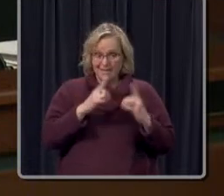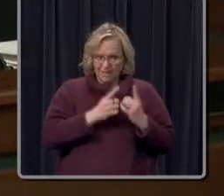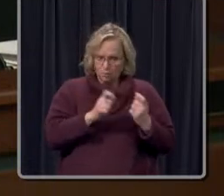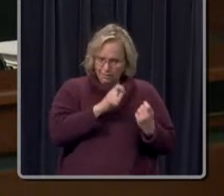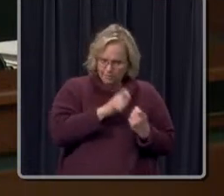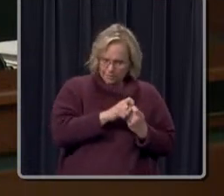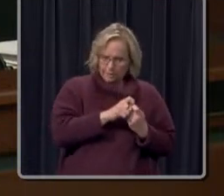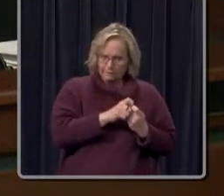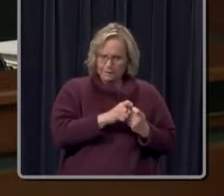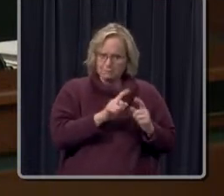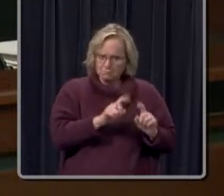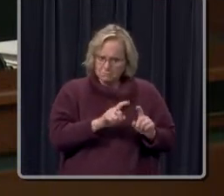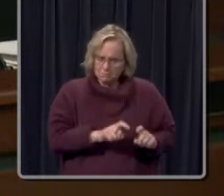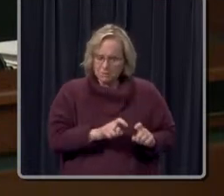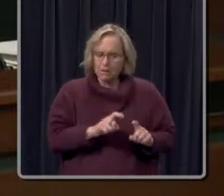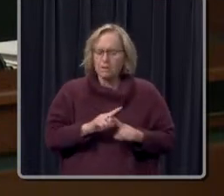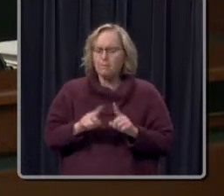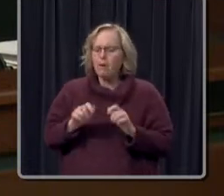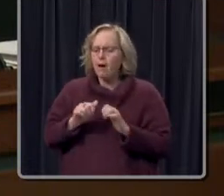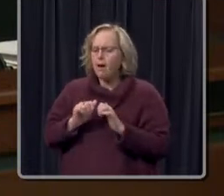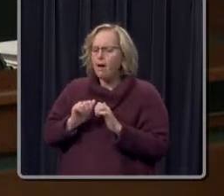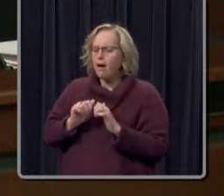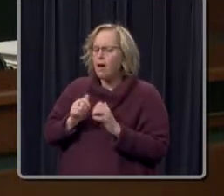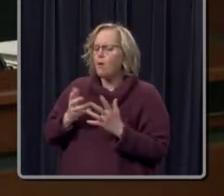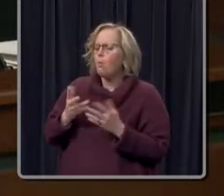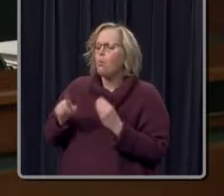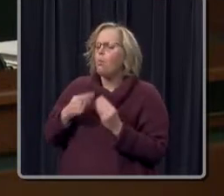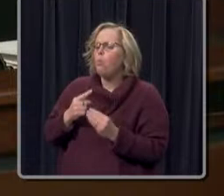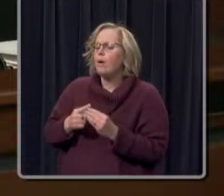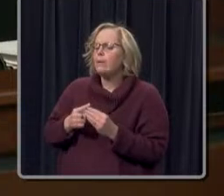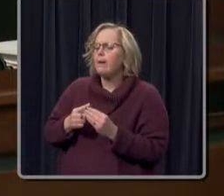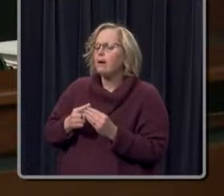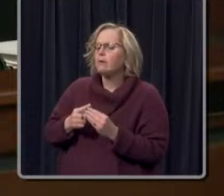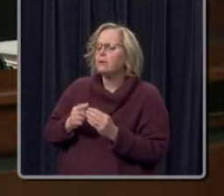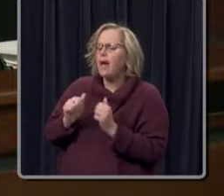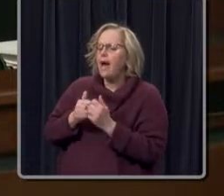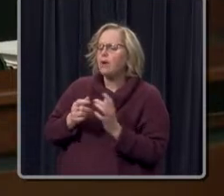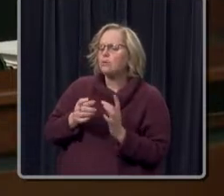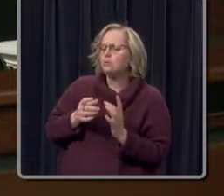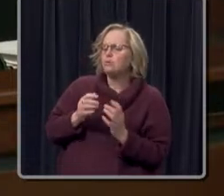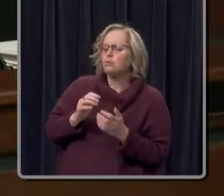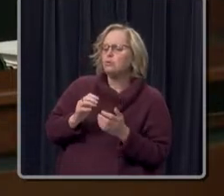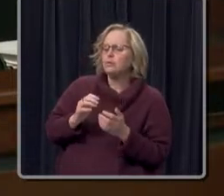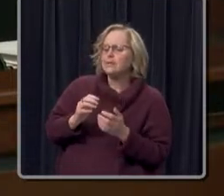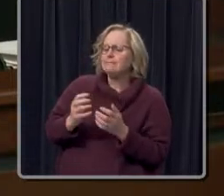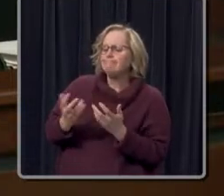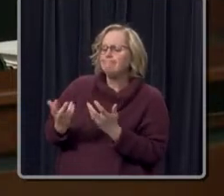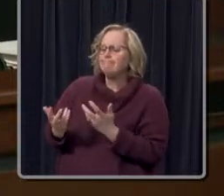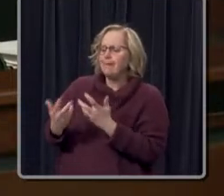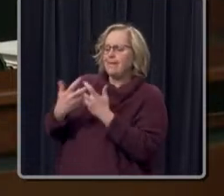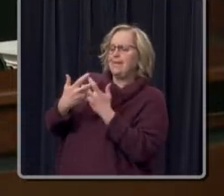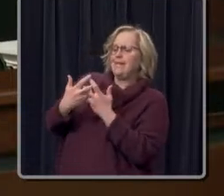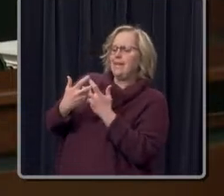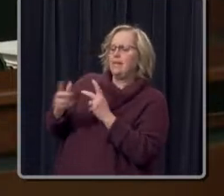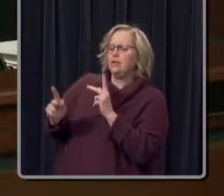the mechanisms to engage those at home who may hear or see or experience